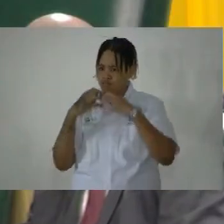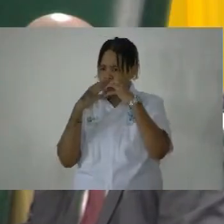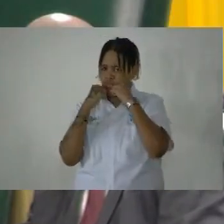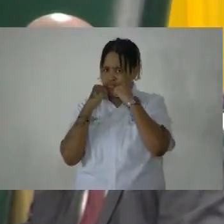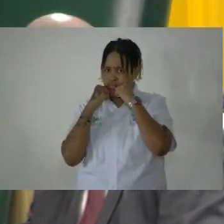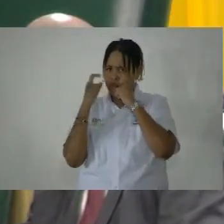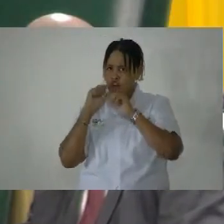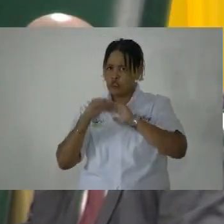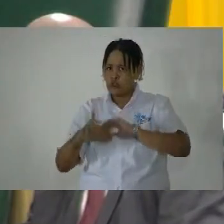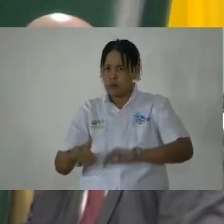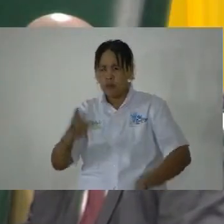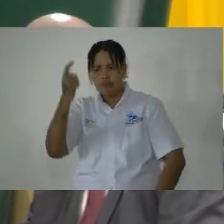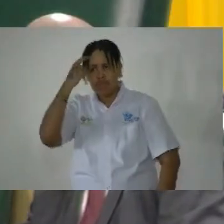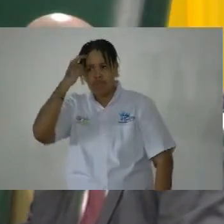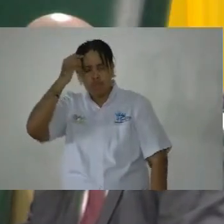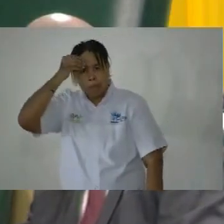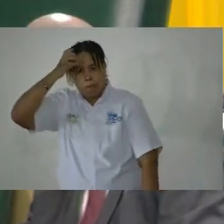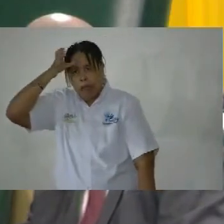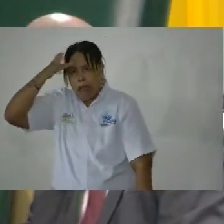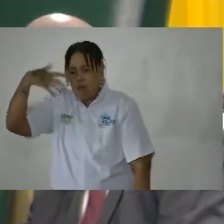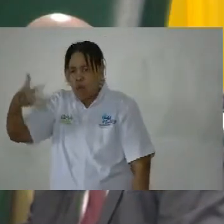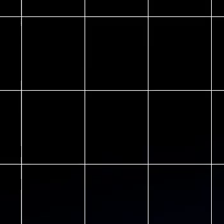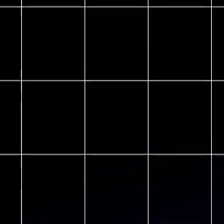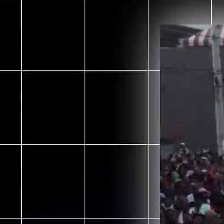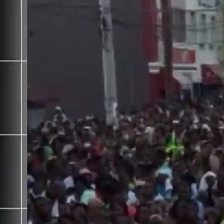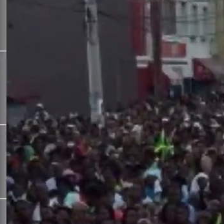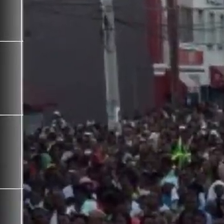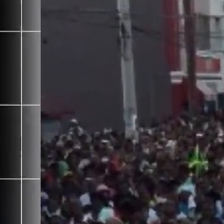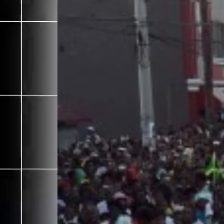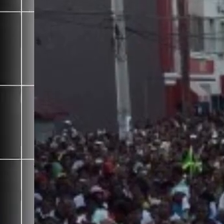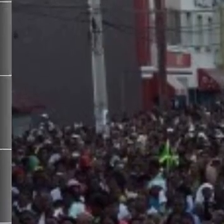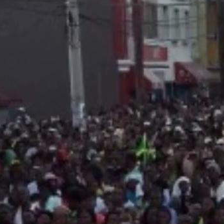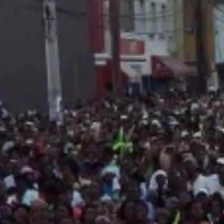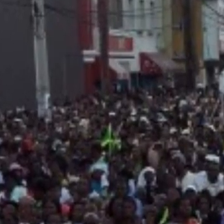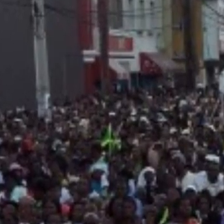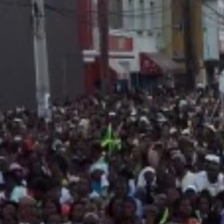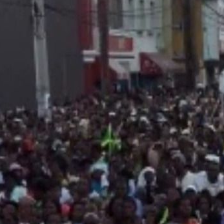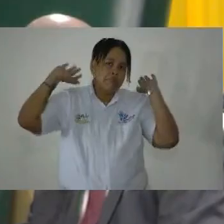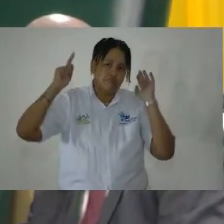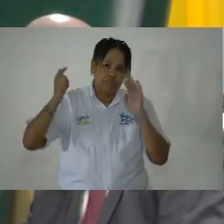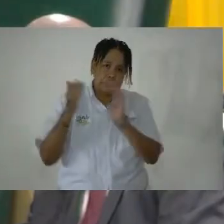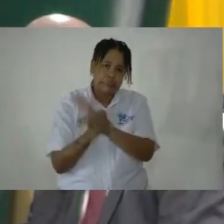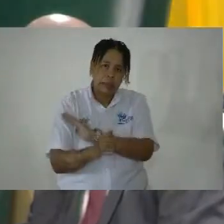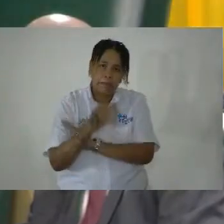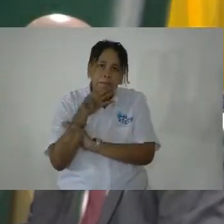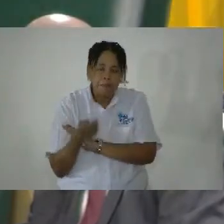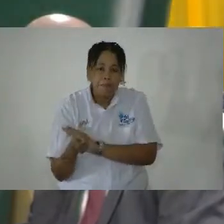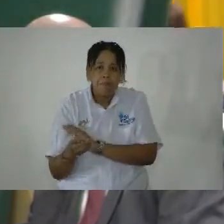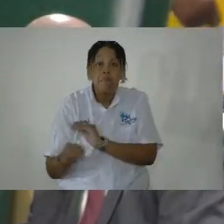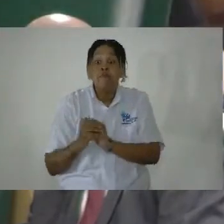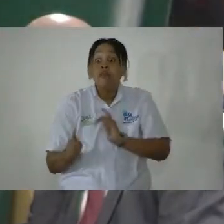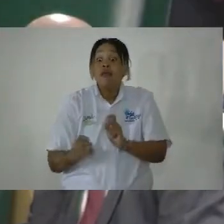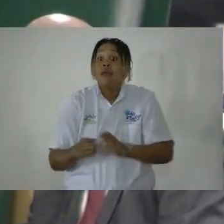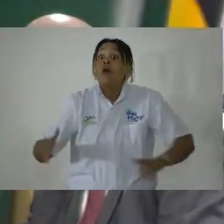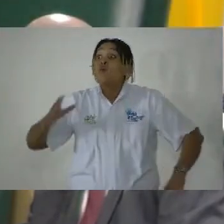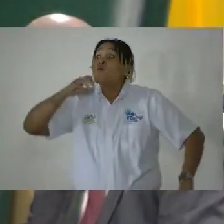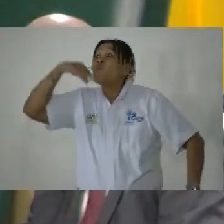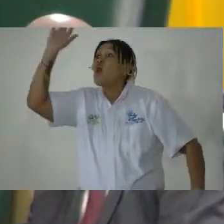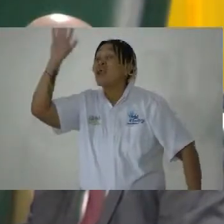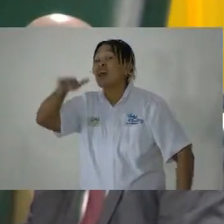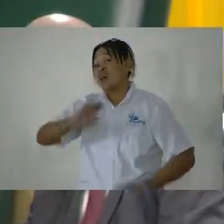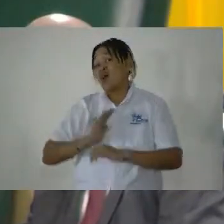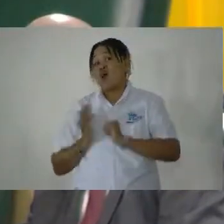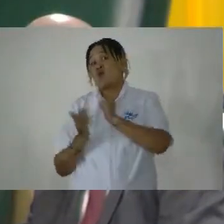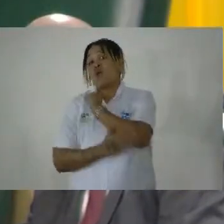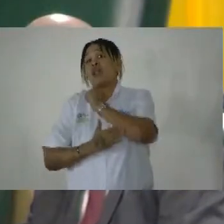knowledge, experience, and skill. As the population ages, it is our national duty to